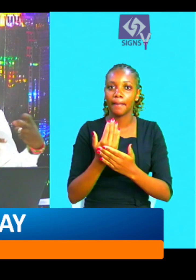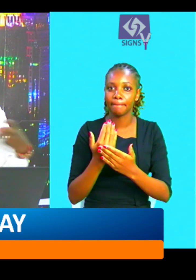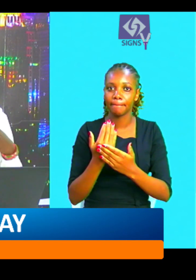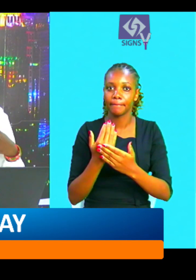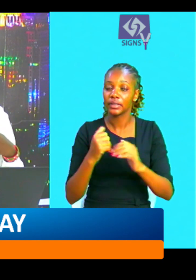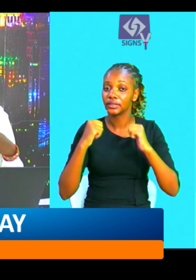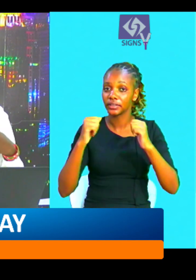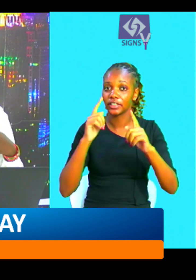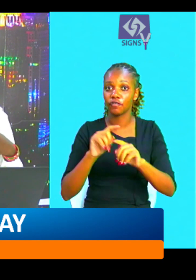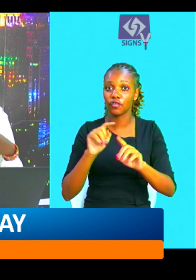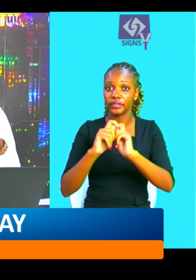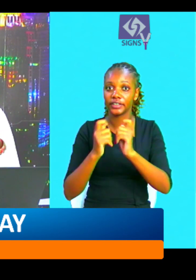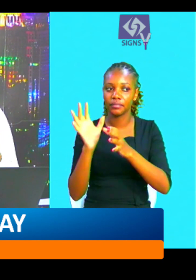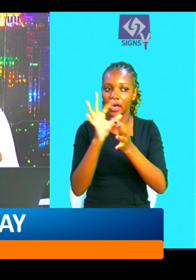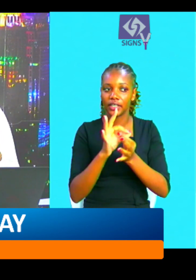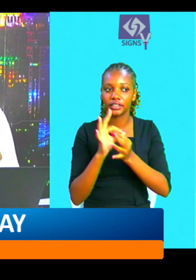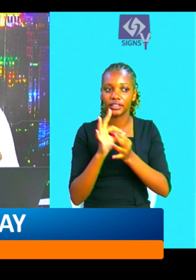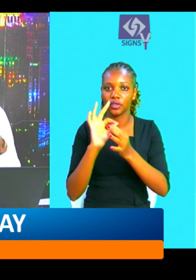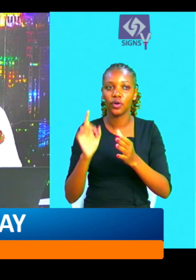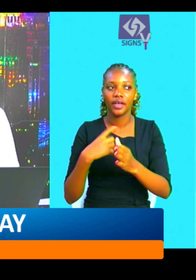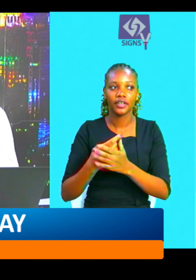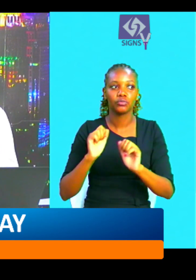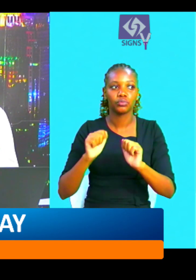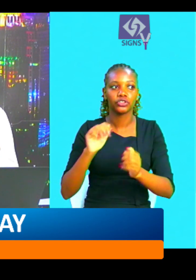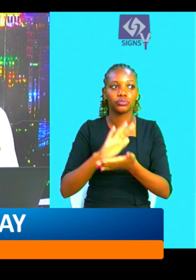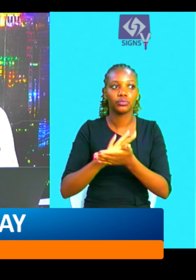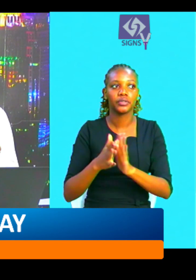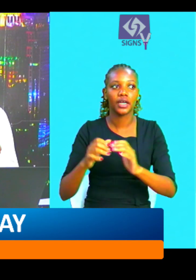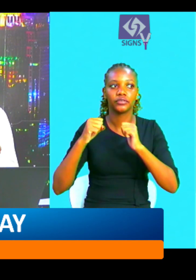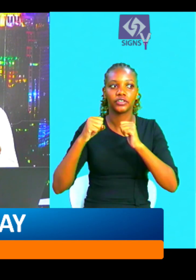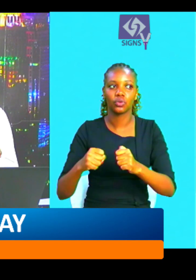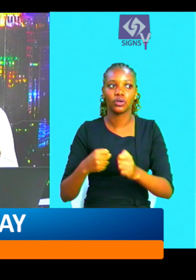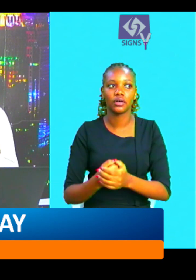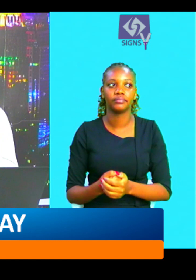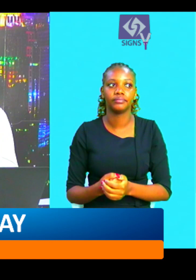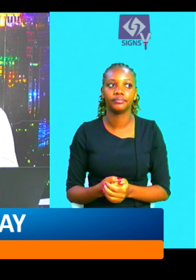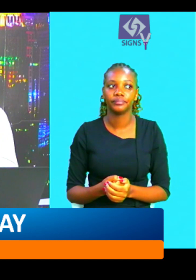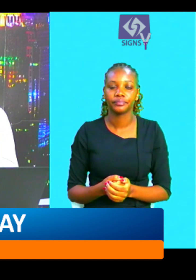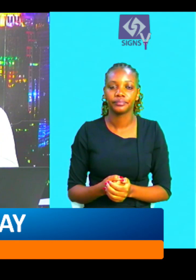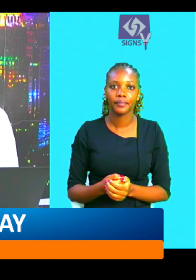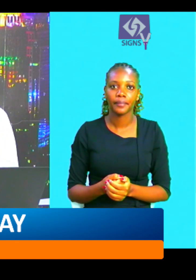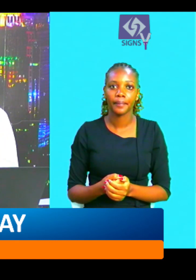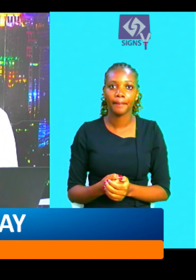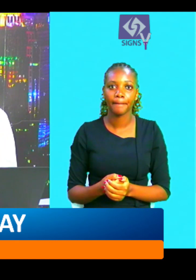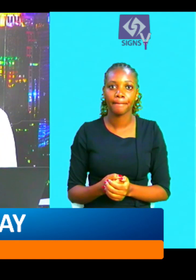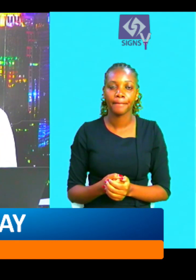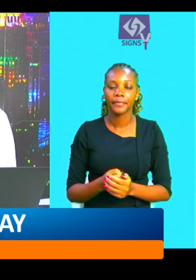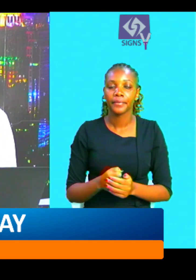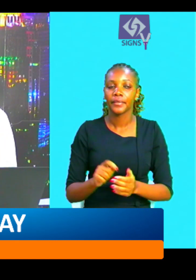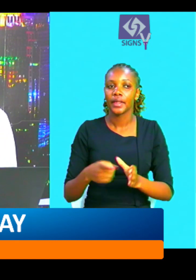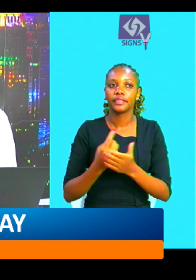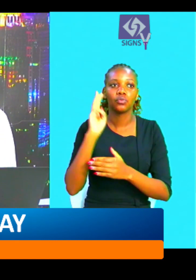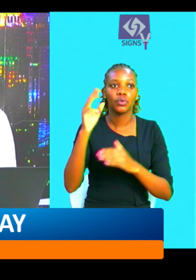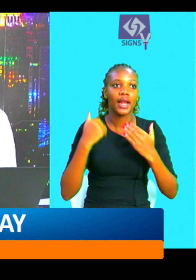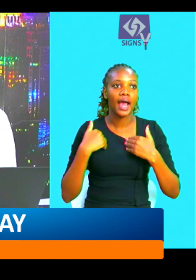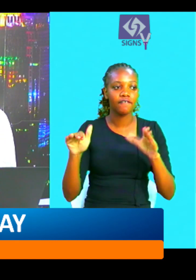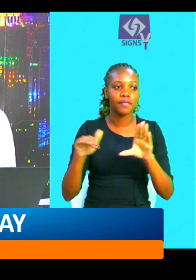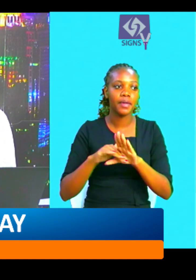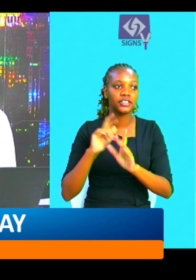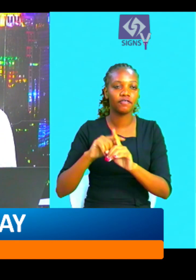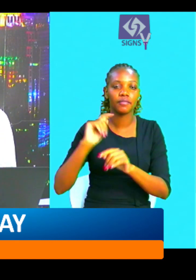Kwanza itself? Kenya Kwanza will go. Yes, opportunities will be given out to